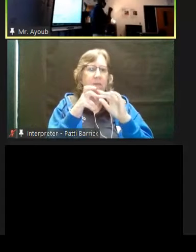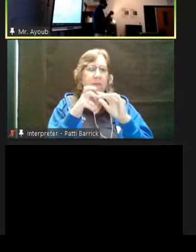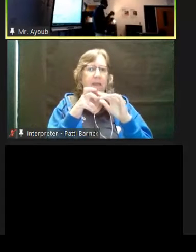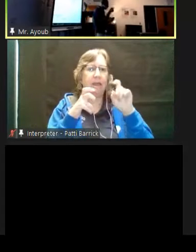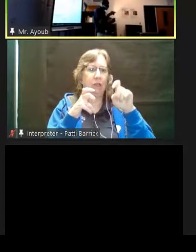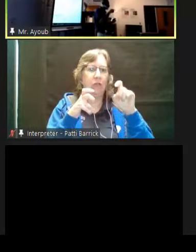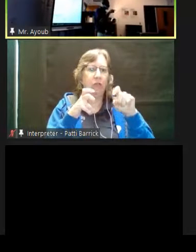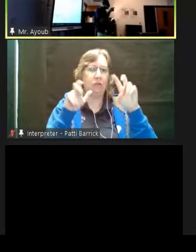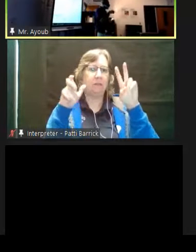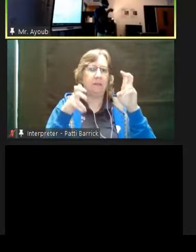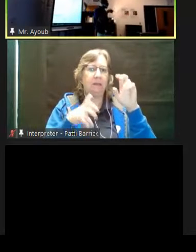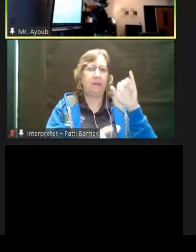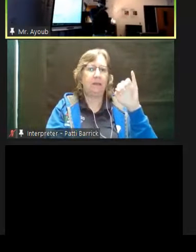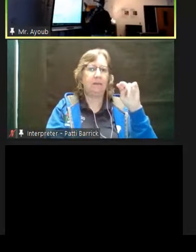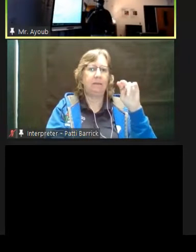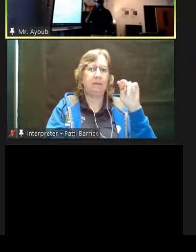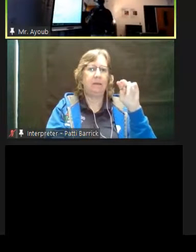named index,